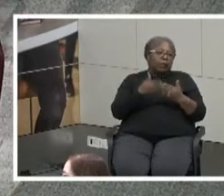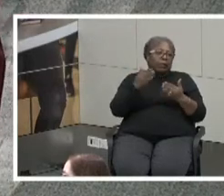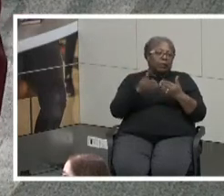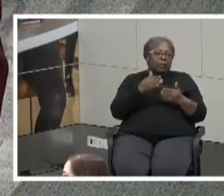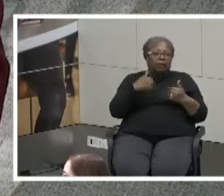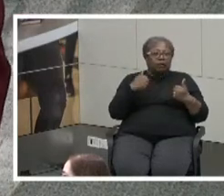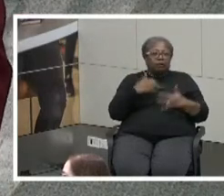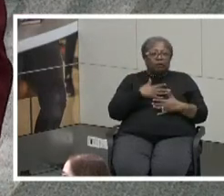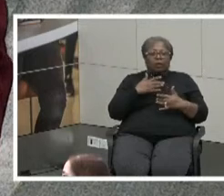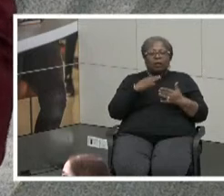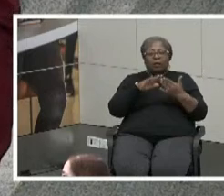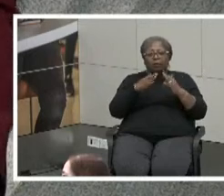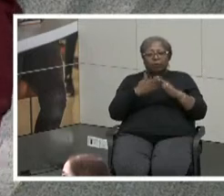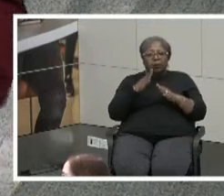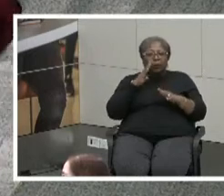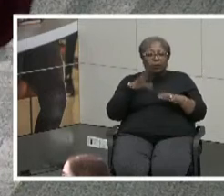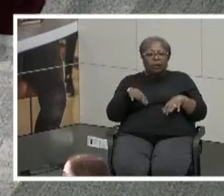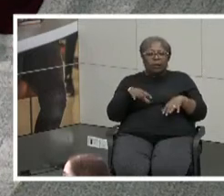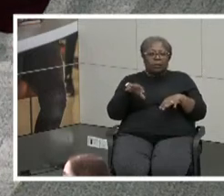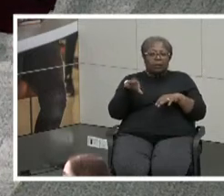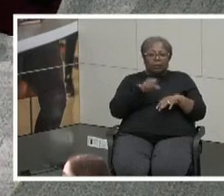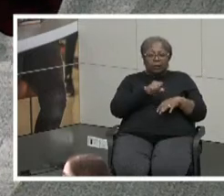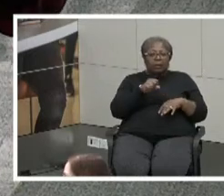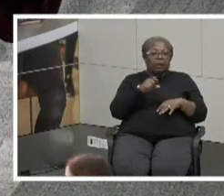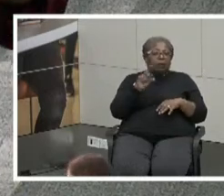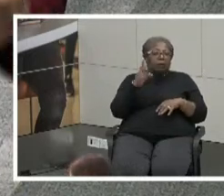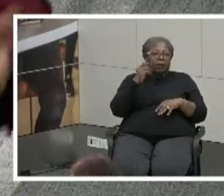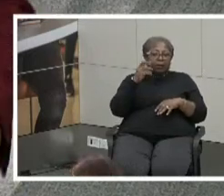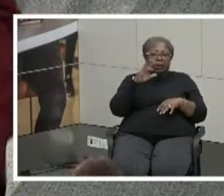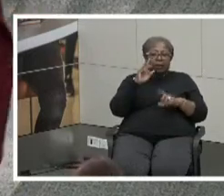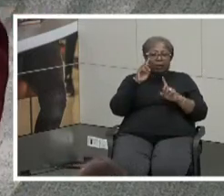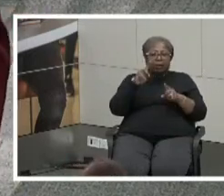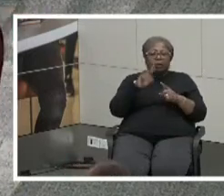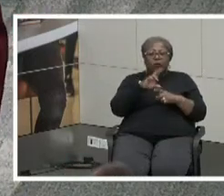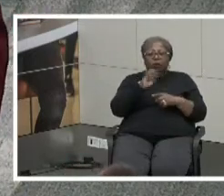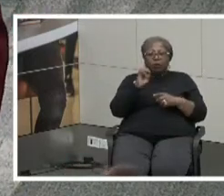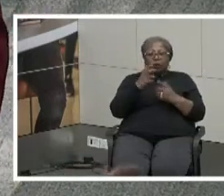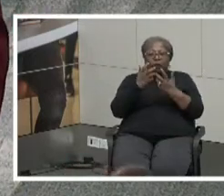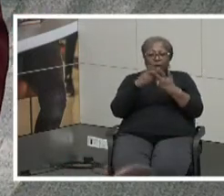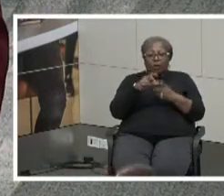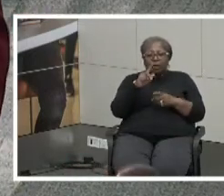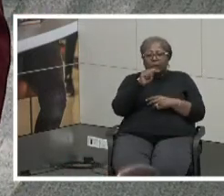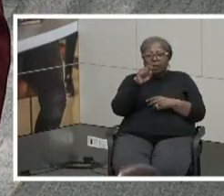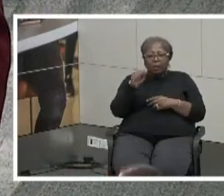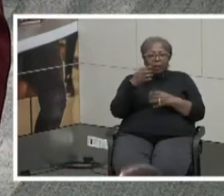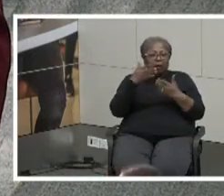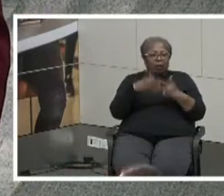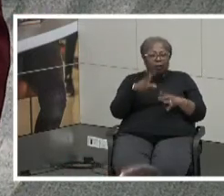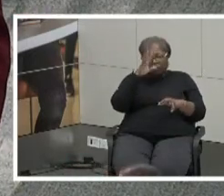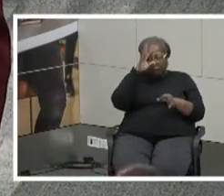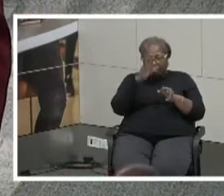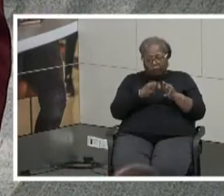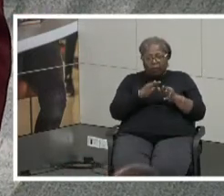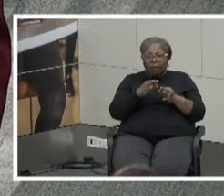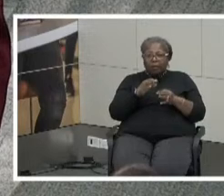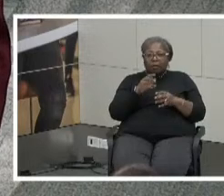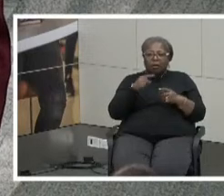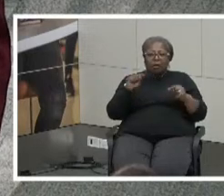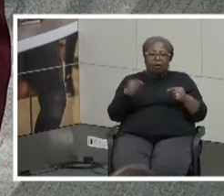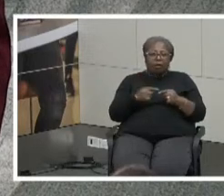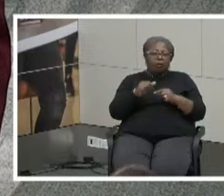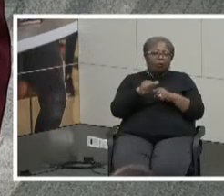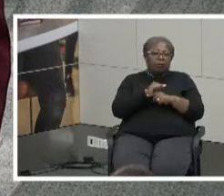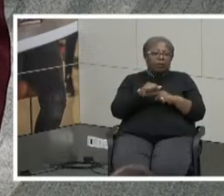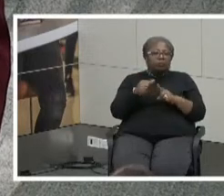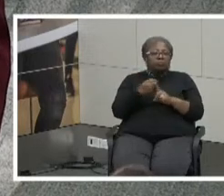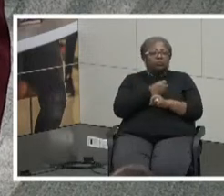and Afraid then as a community will take Mike miles back to when he came we need to reorganize the whole te because we've lost faith in a structure that promotes harmful practices that